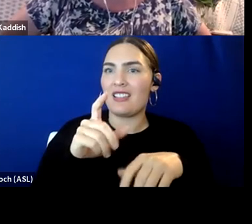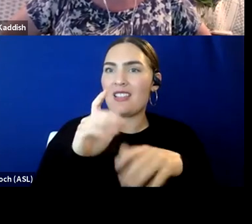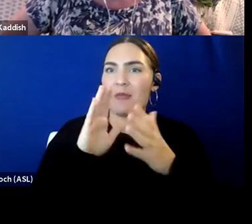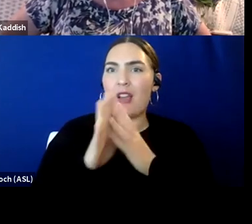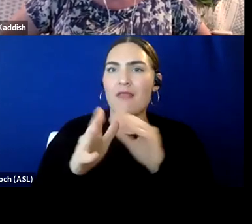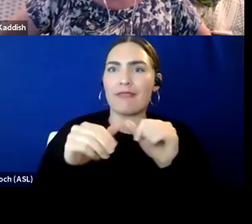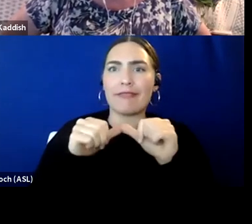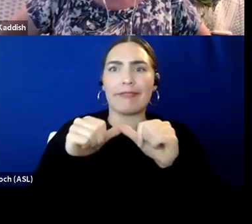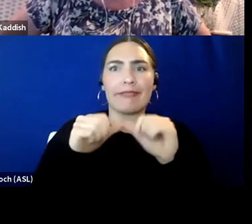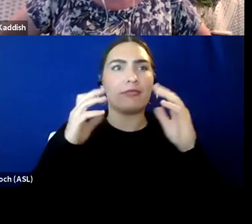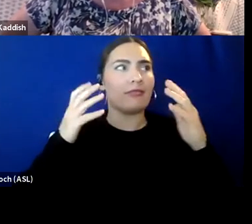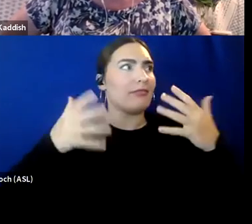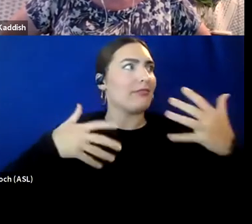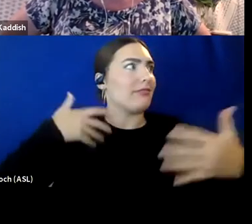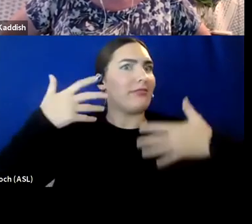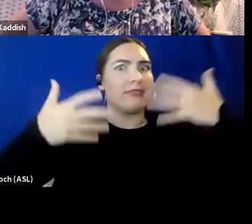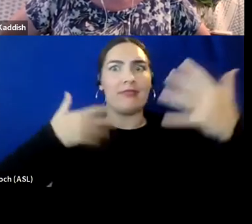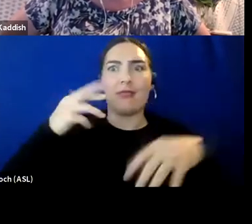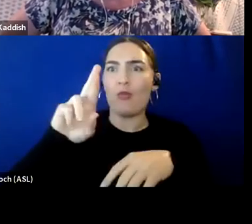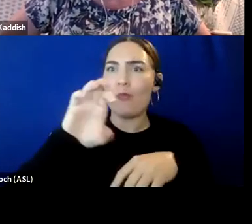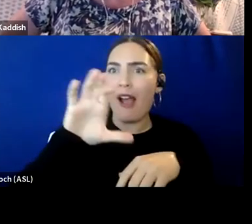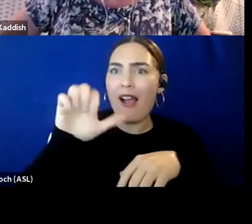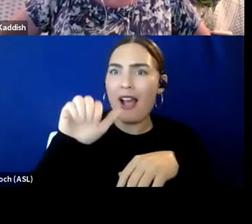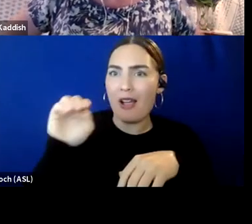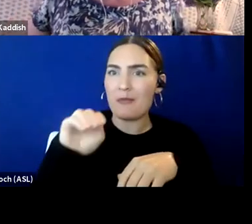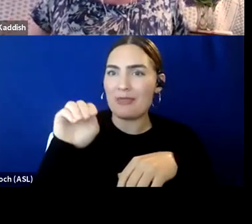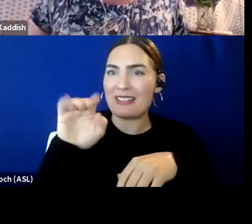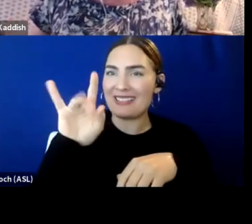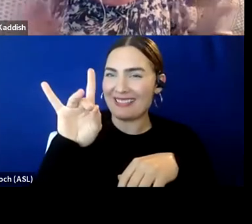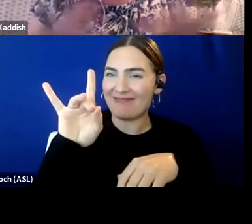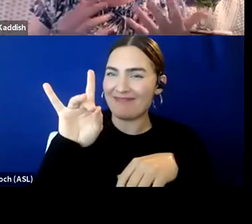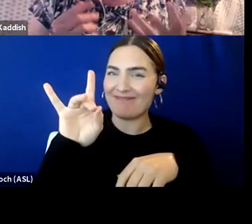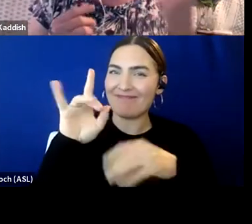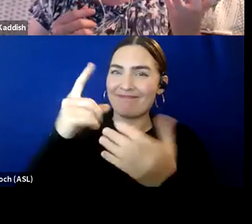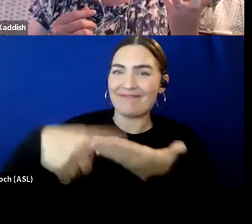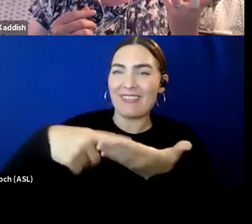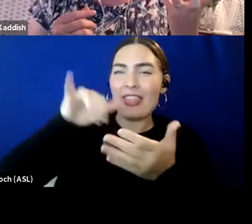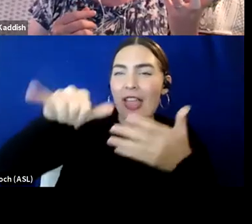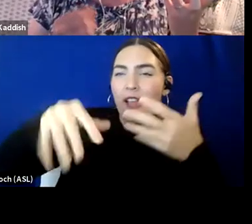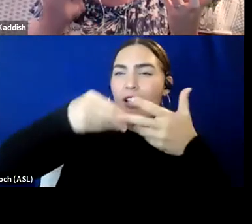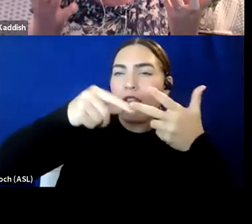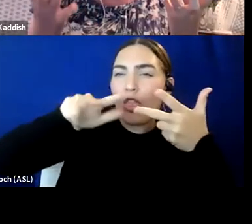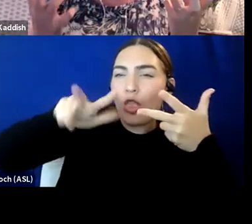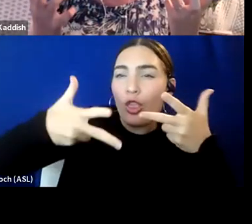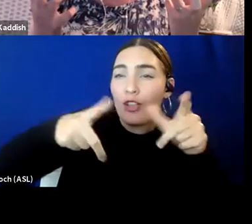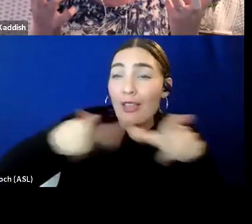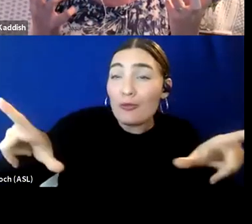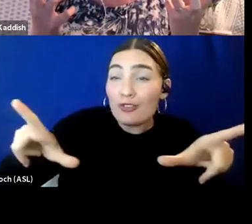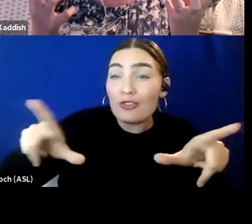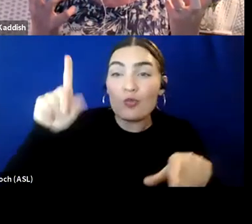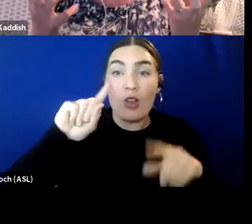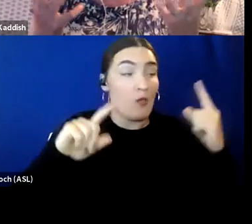So Rebecca M. talked about this third language when one person and another